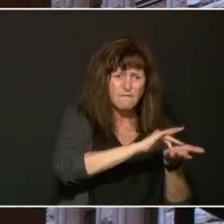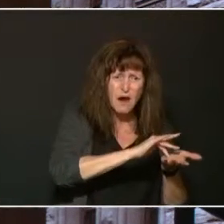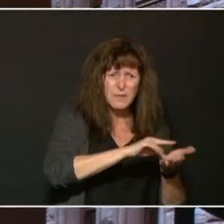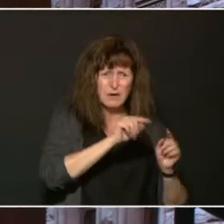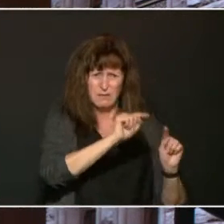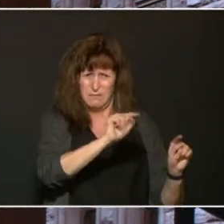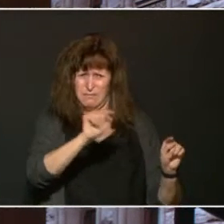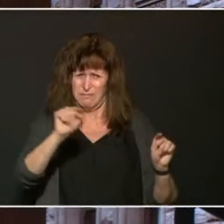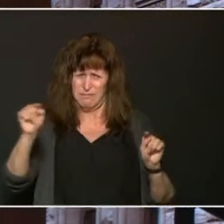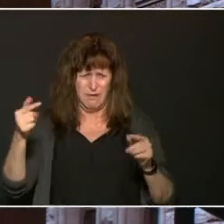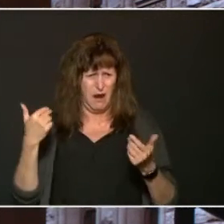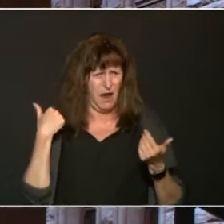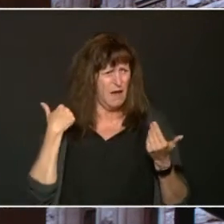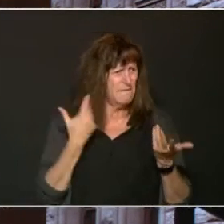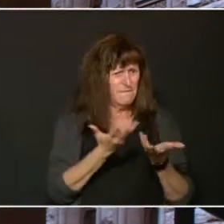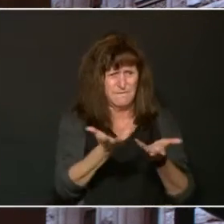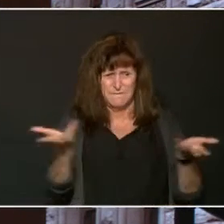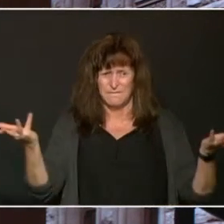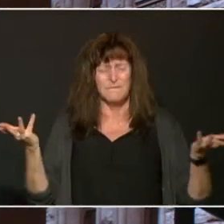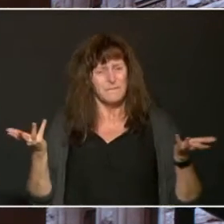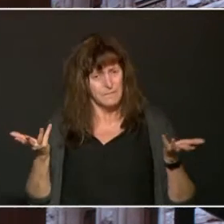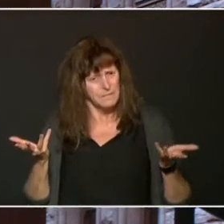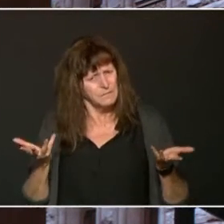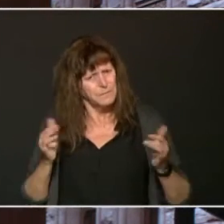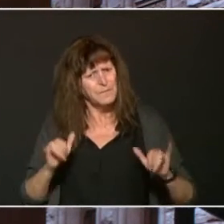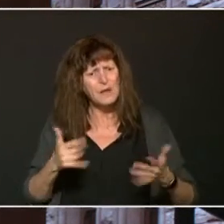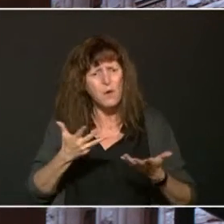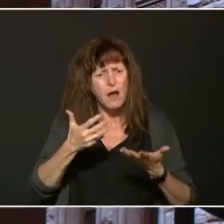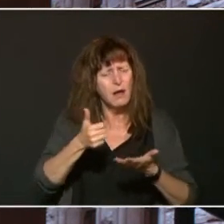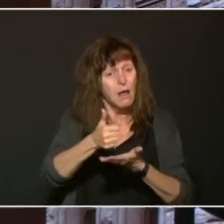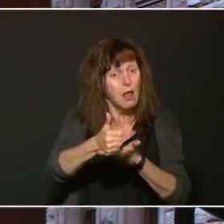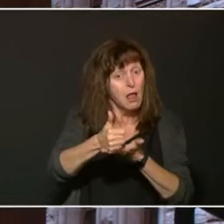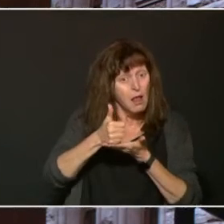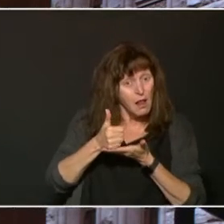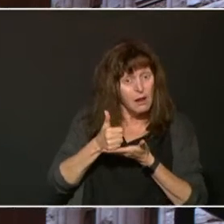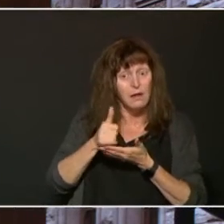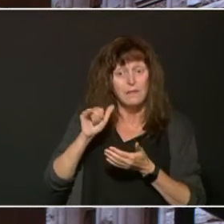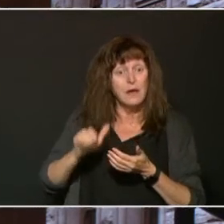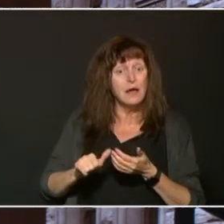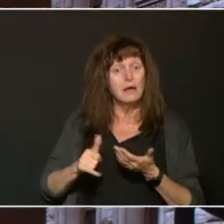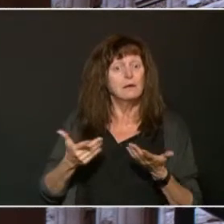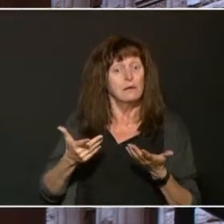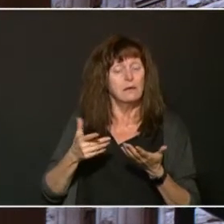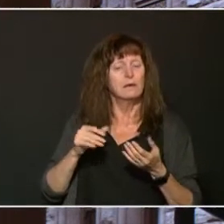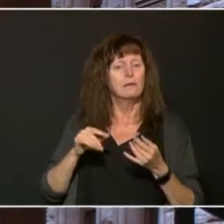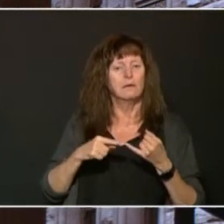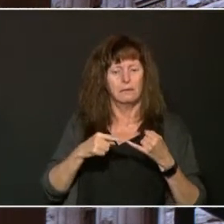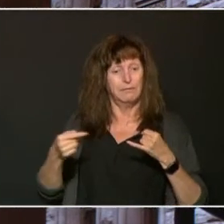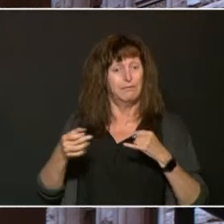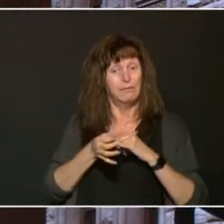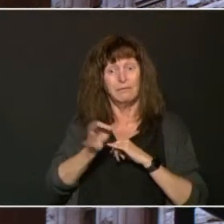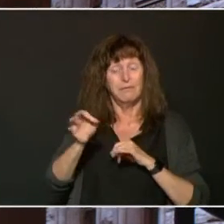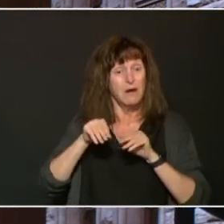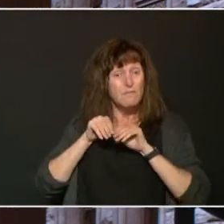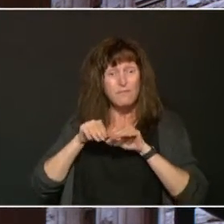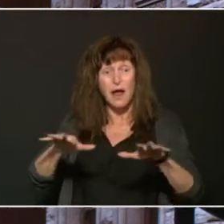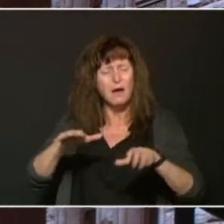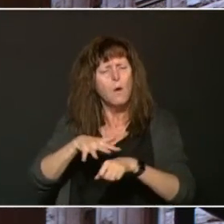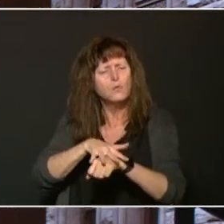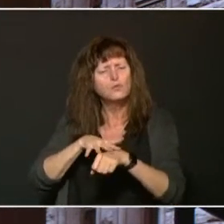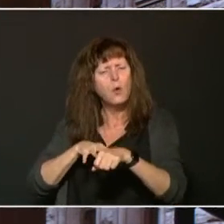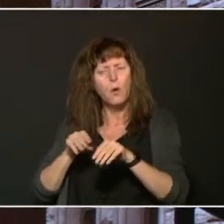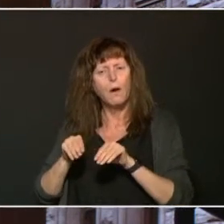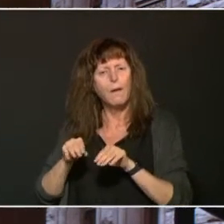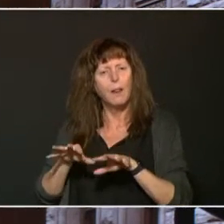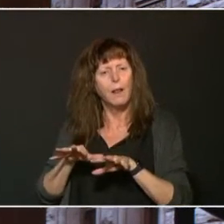virus down, decrease its ability to spread and cause harm, and will make our lives a lot easier when the virus really